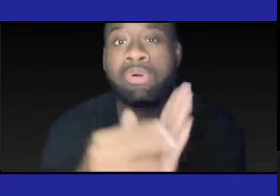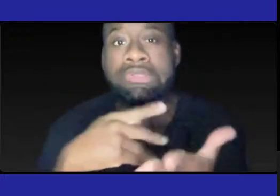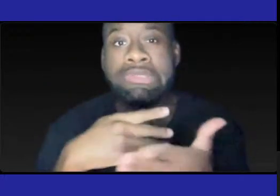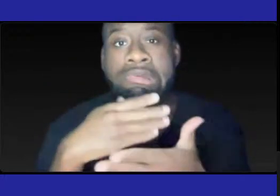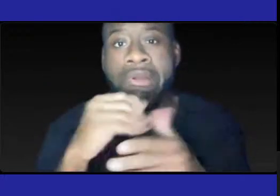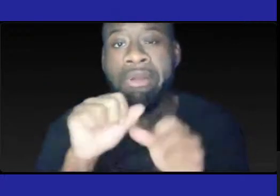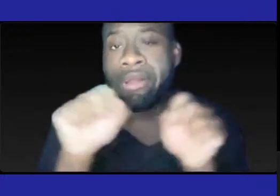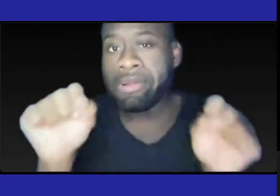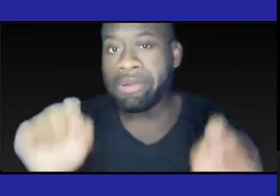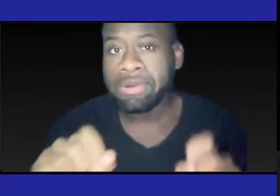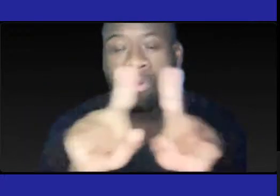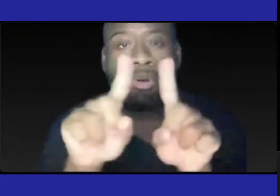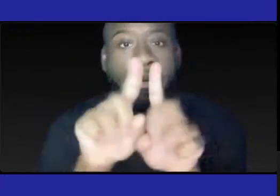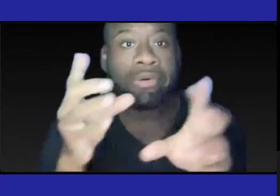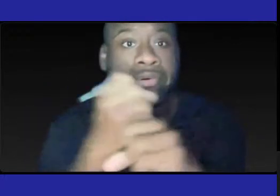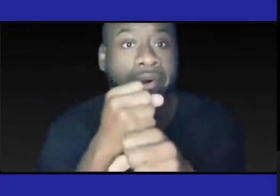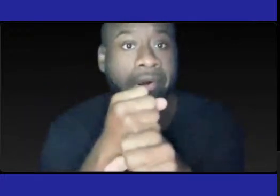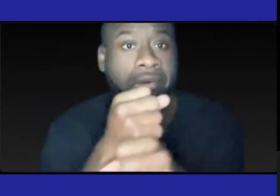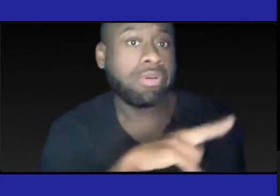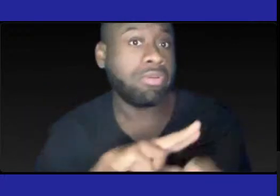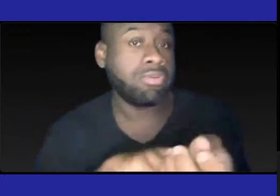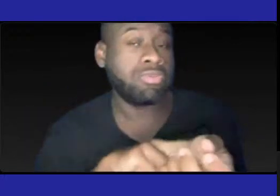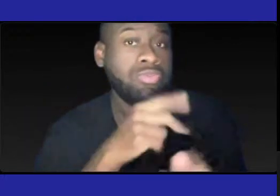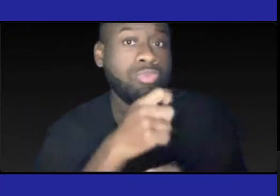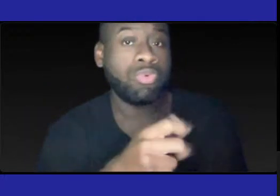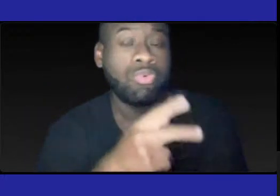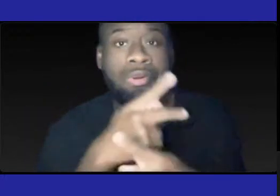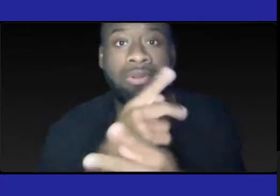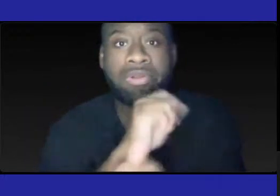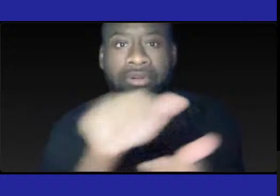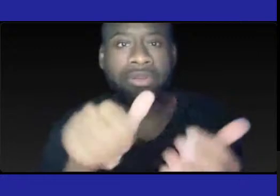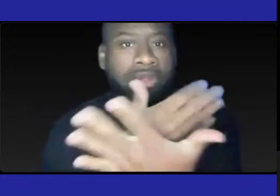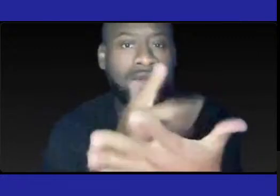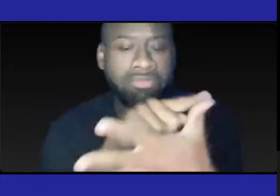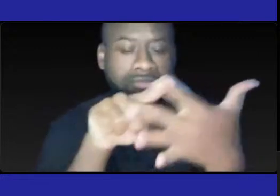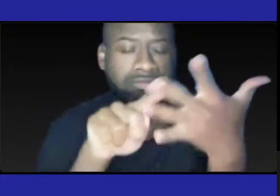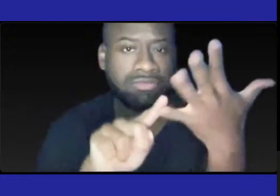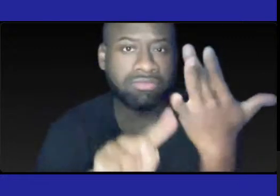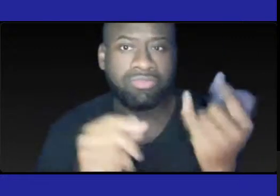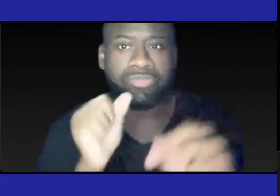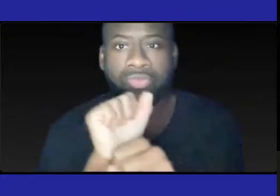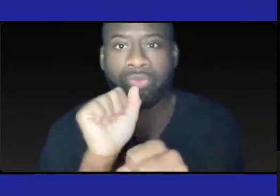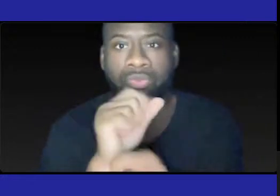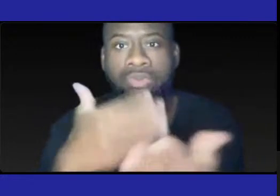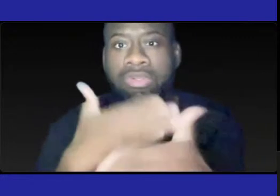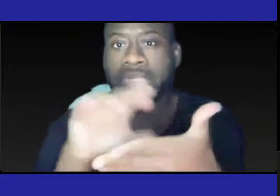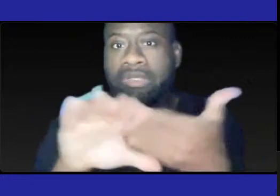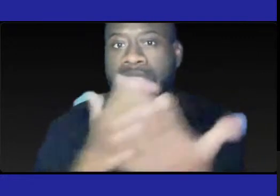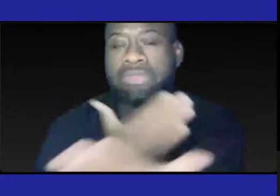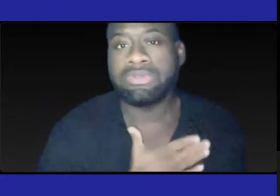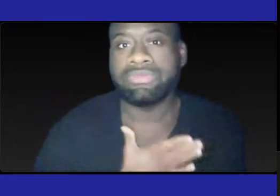offices with nurses that oversee all of this programmatic work. Next slide, please.